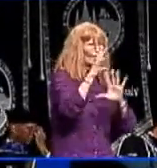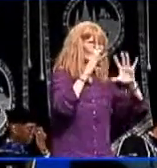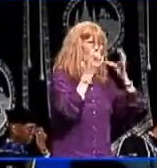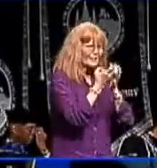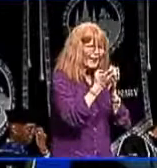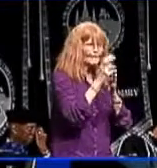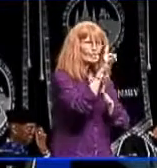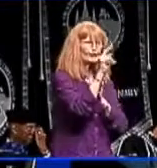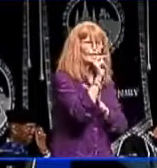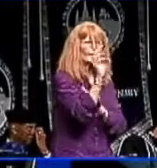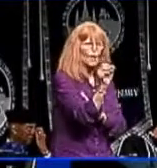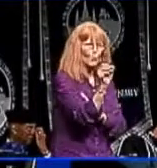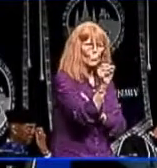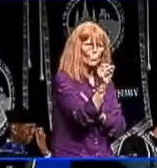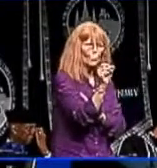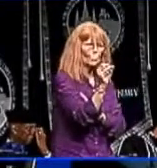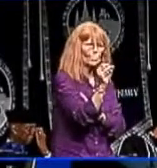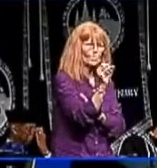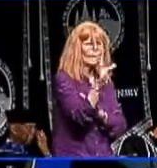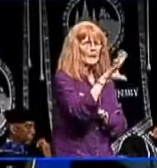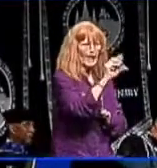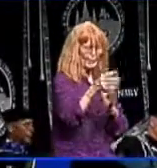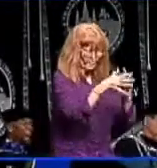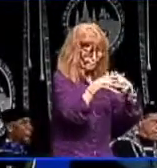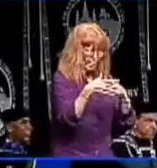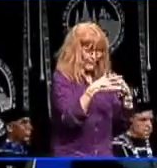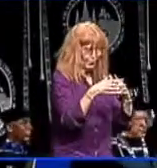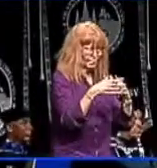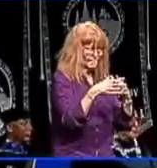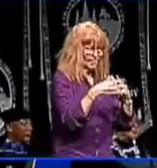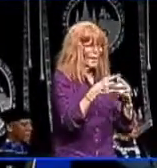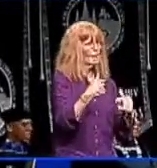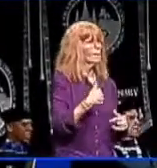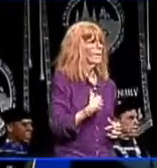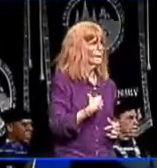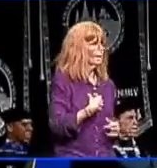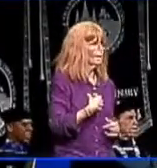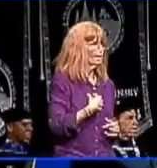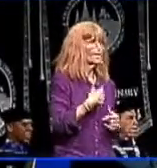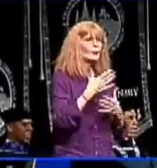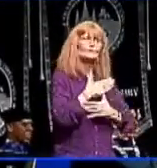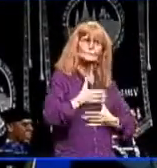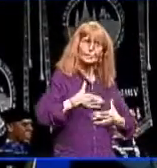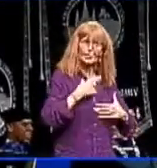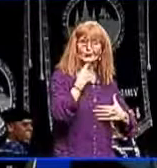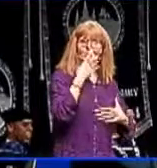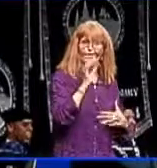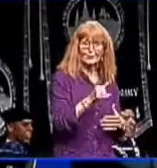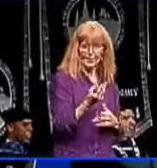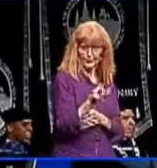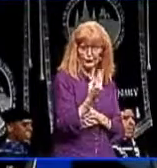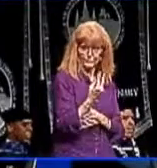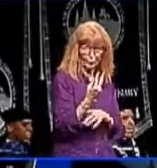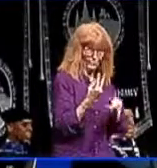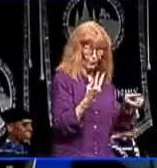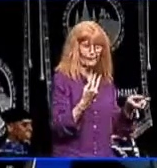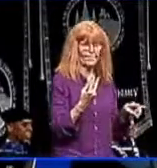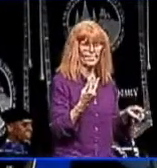that you know as African Americans. And I'm pleased to say that too